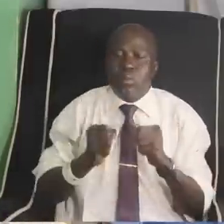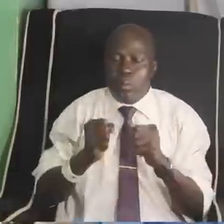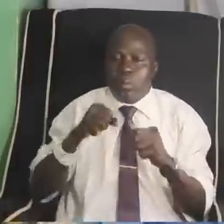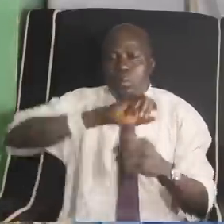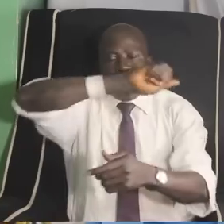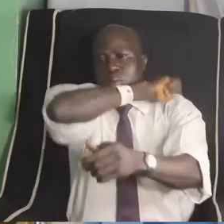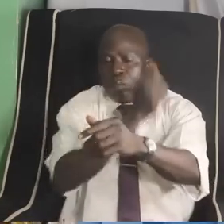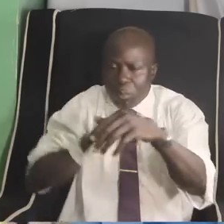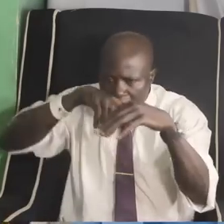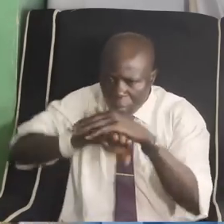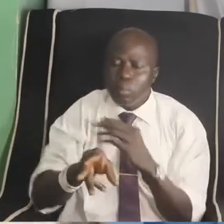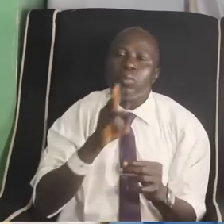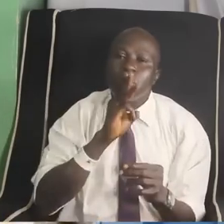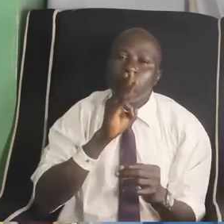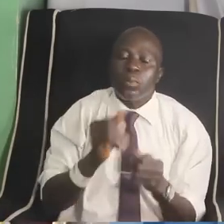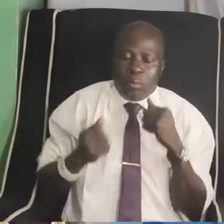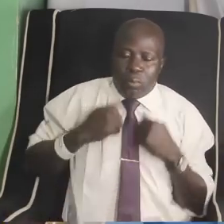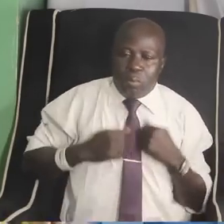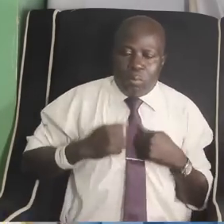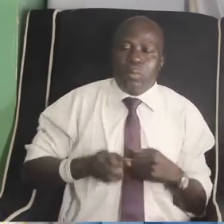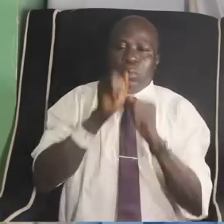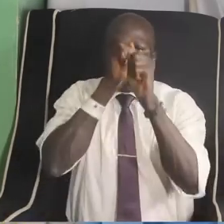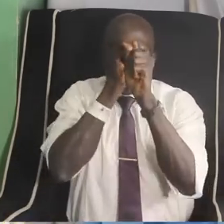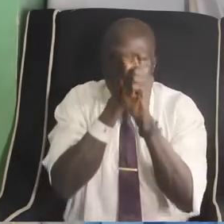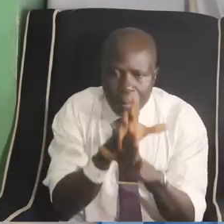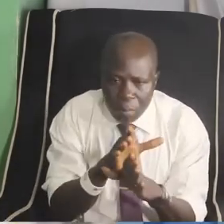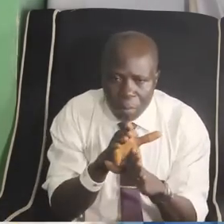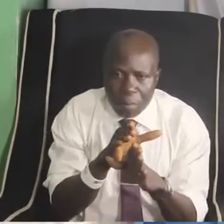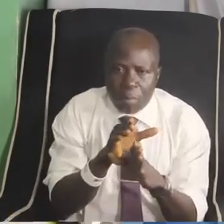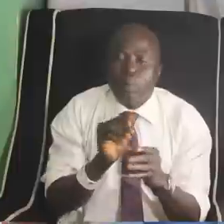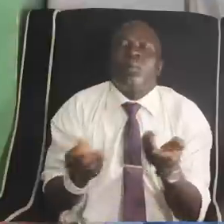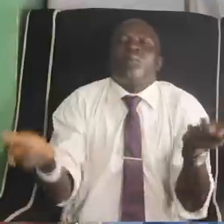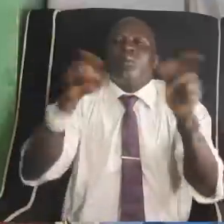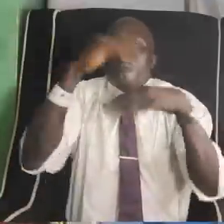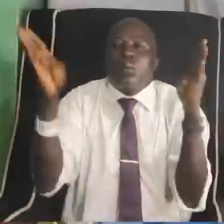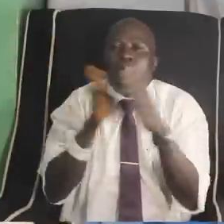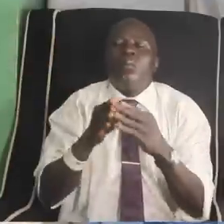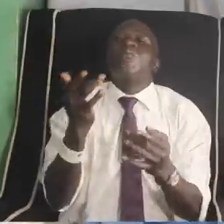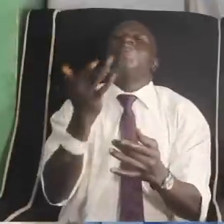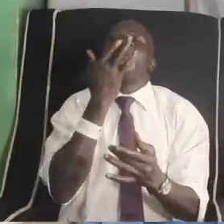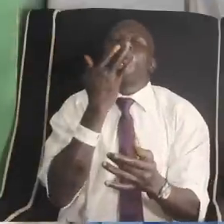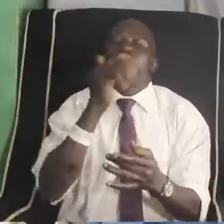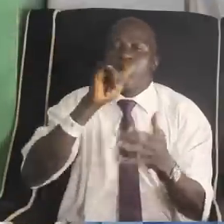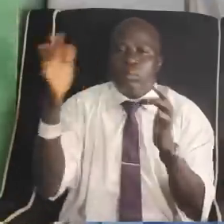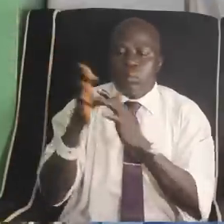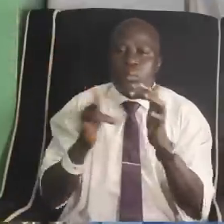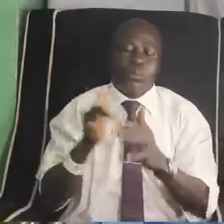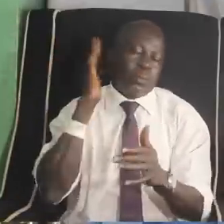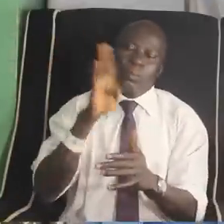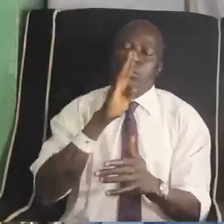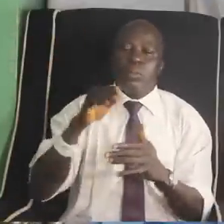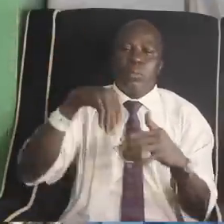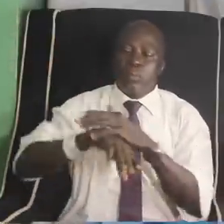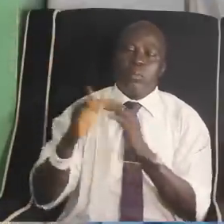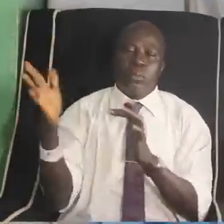I said to one way. Amen. We're going to the book. Amen. We're going to the book. Amen.